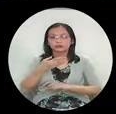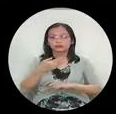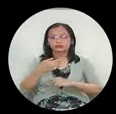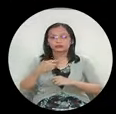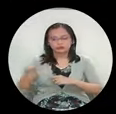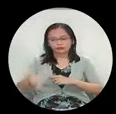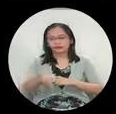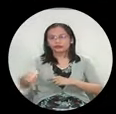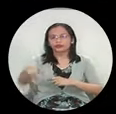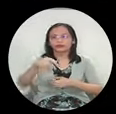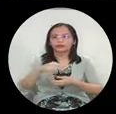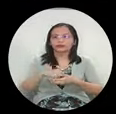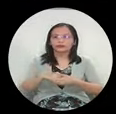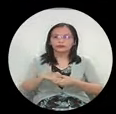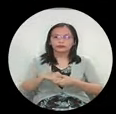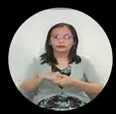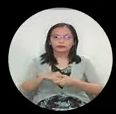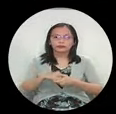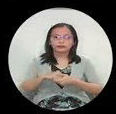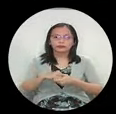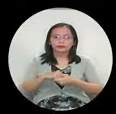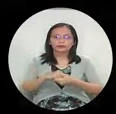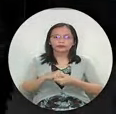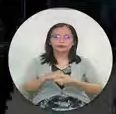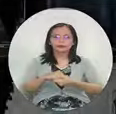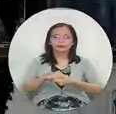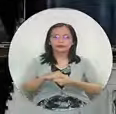be afraid.